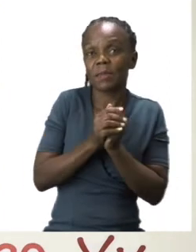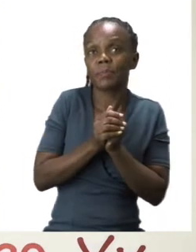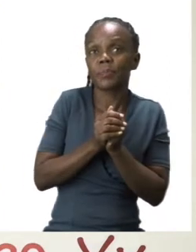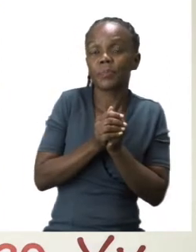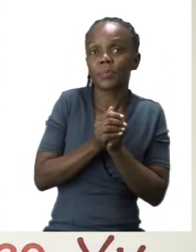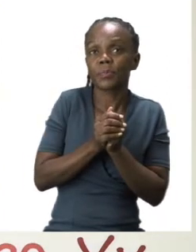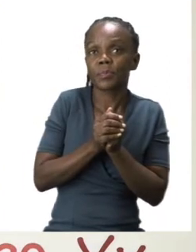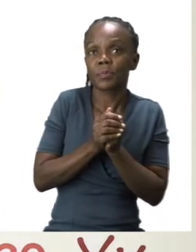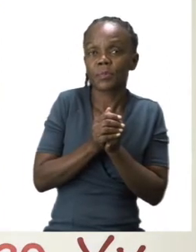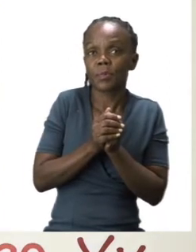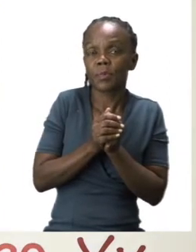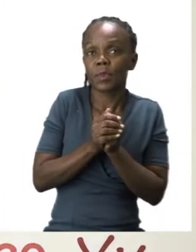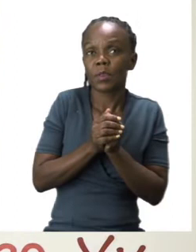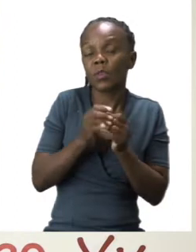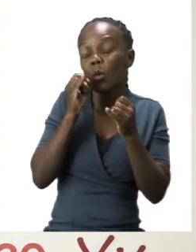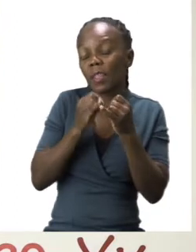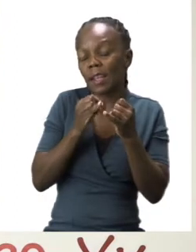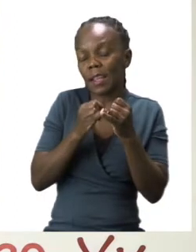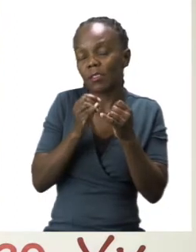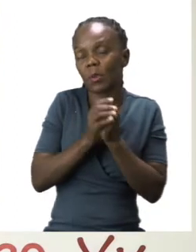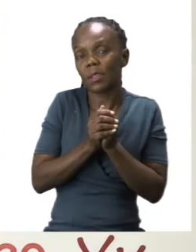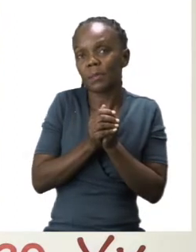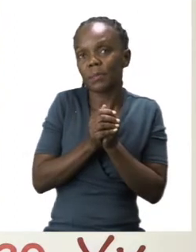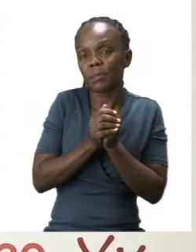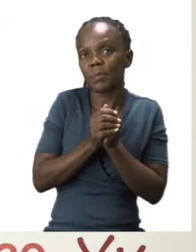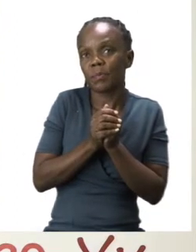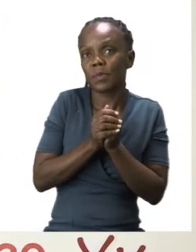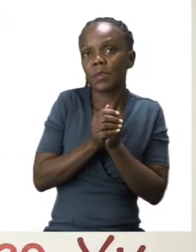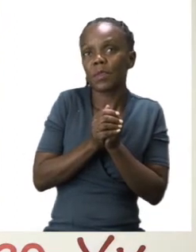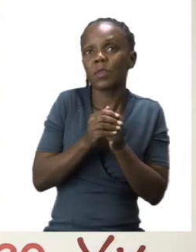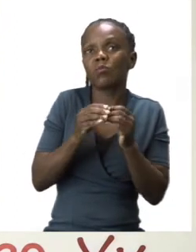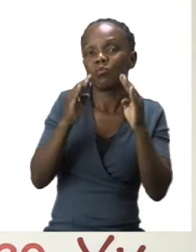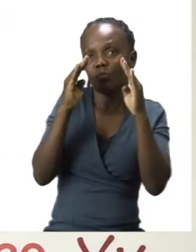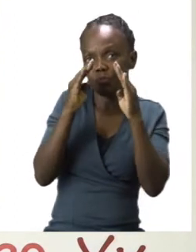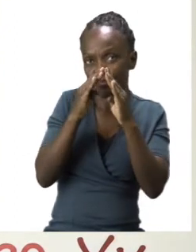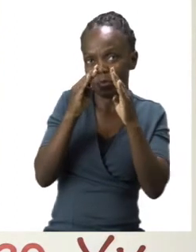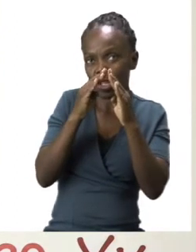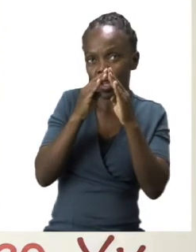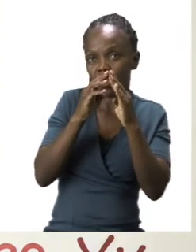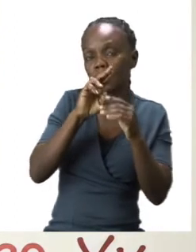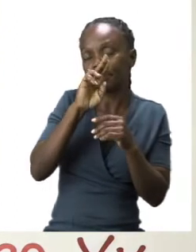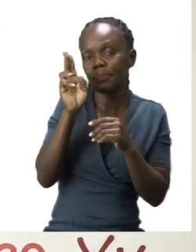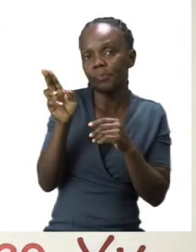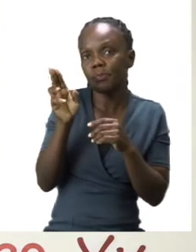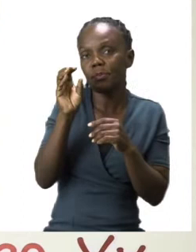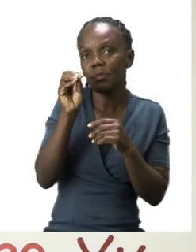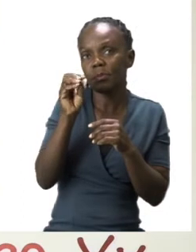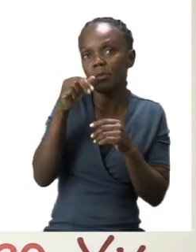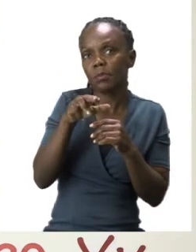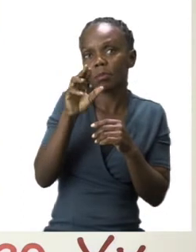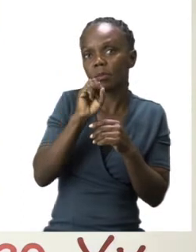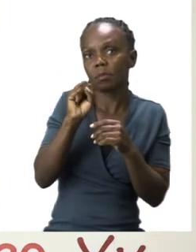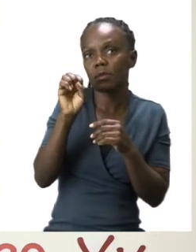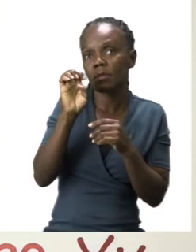the one that we're going to be discussing is the house. Now, a house is where most